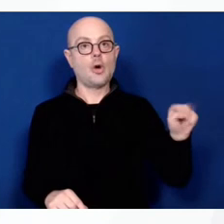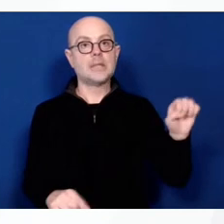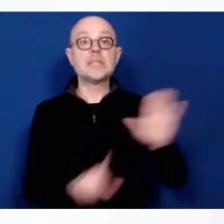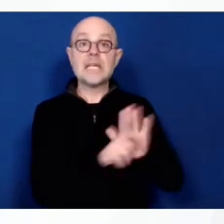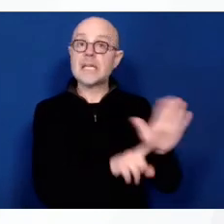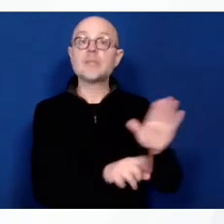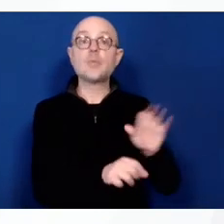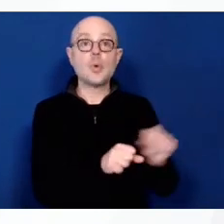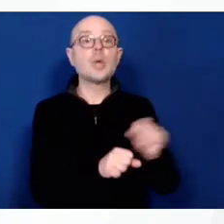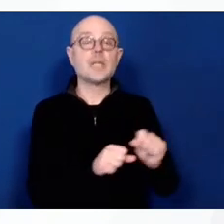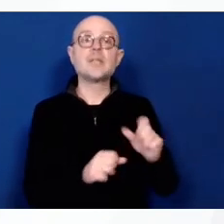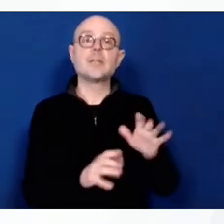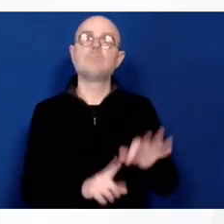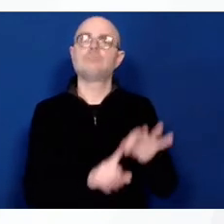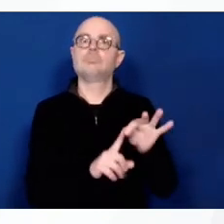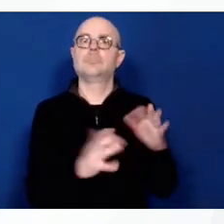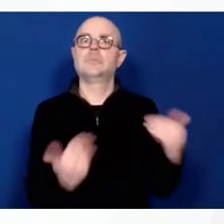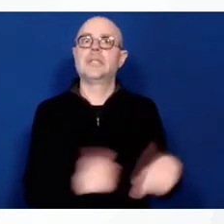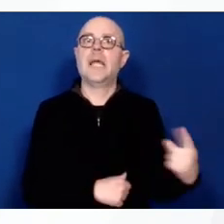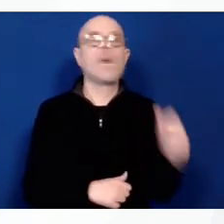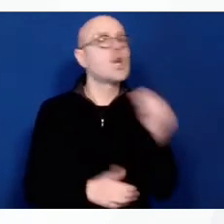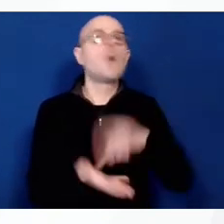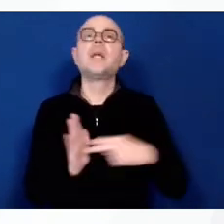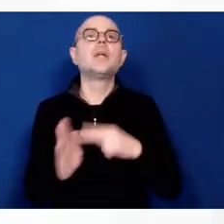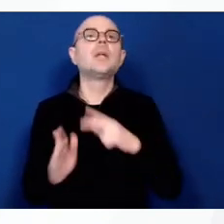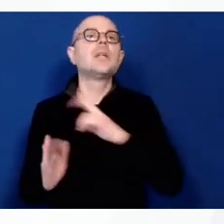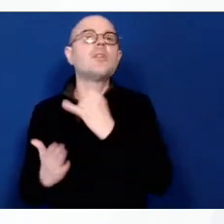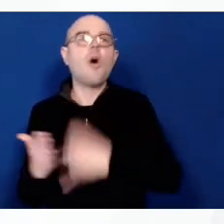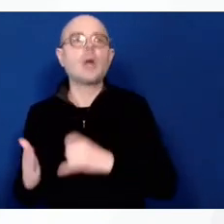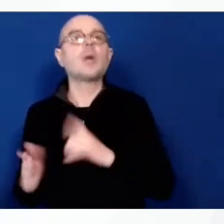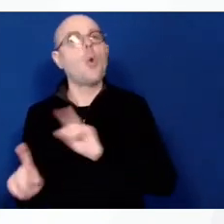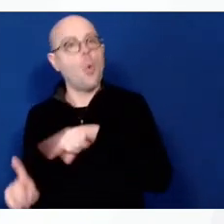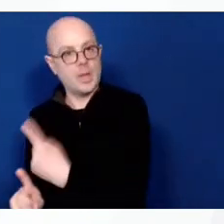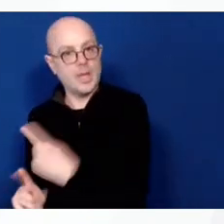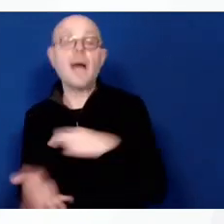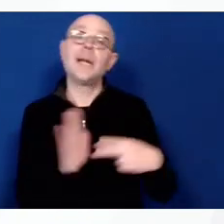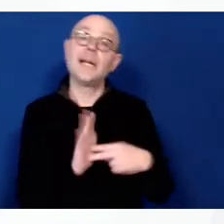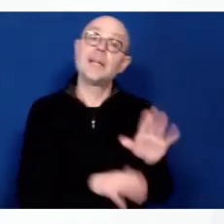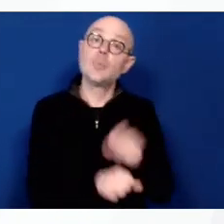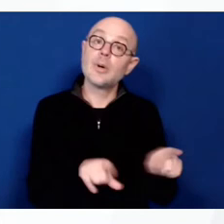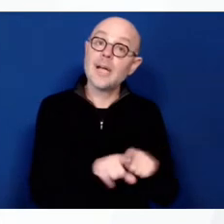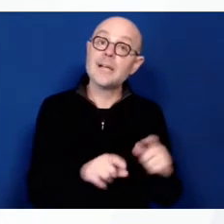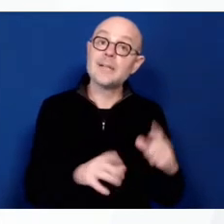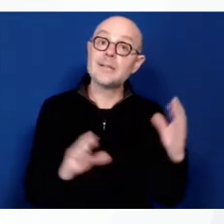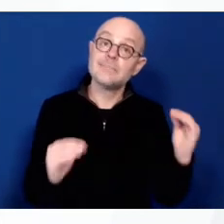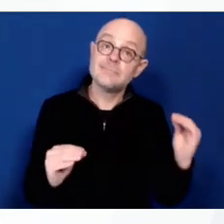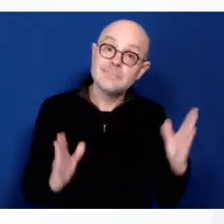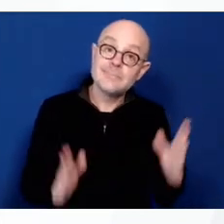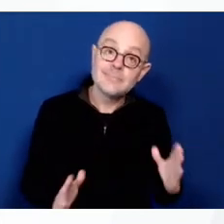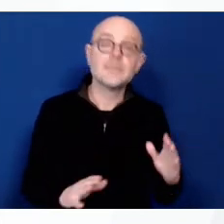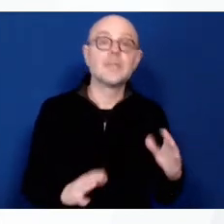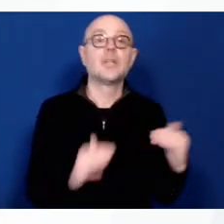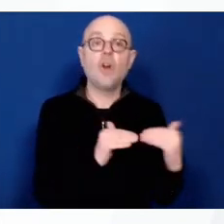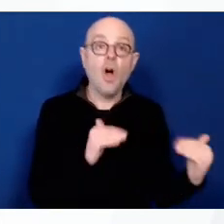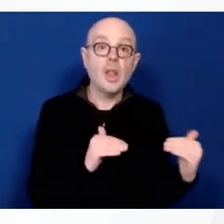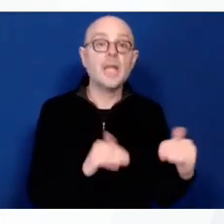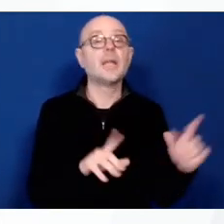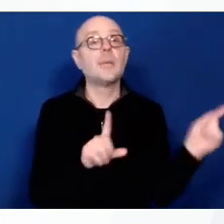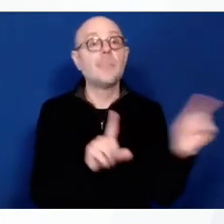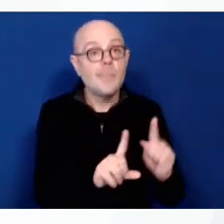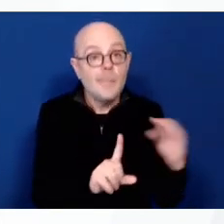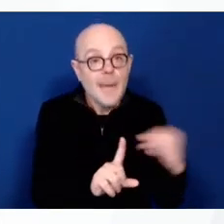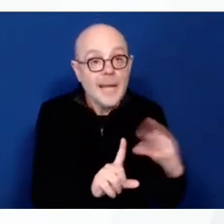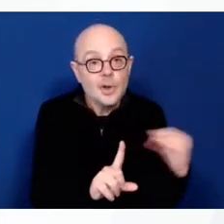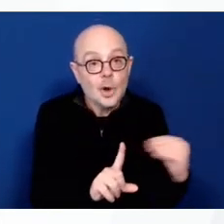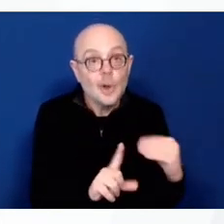artwork. I also mean the work he did as a university employee and a colleague, as a mentor to up-and-coming artists,